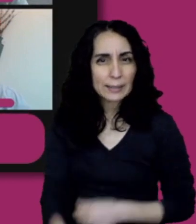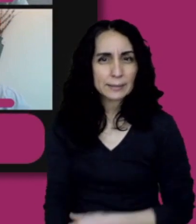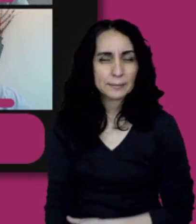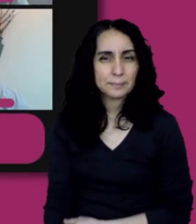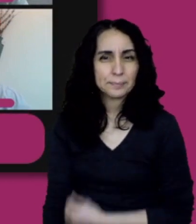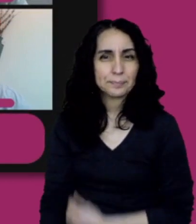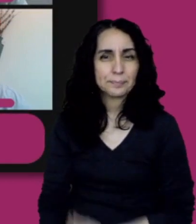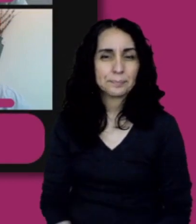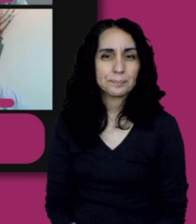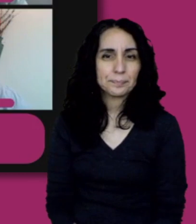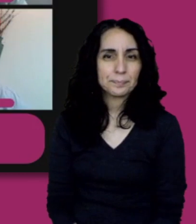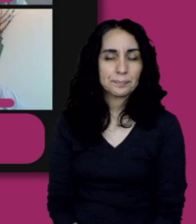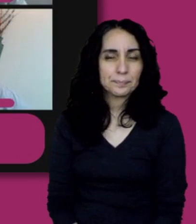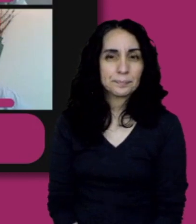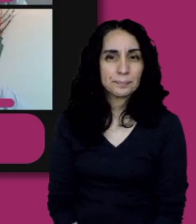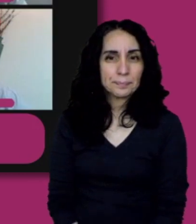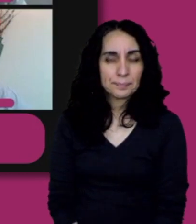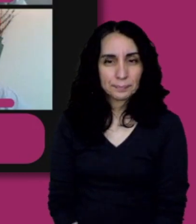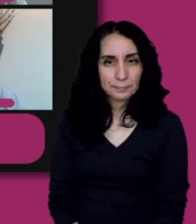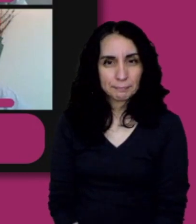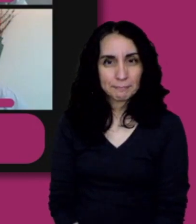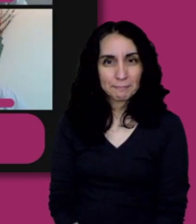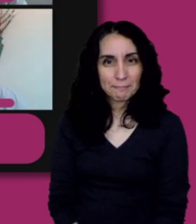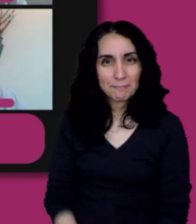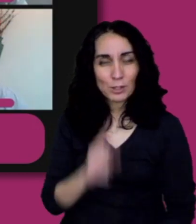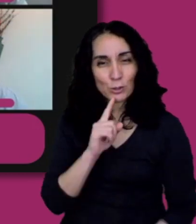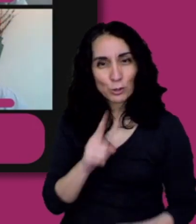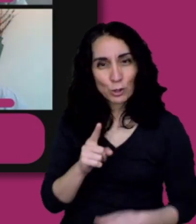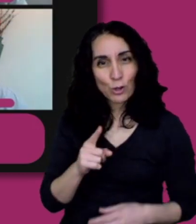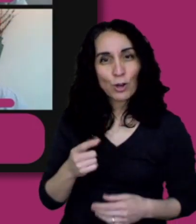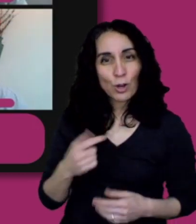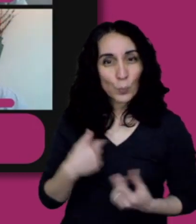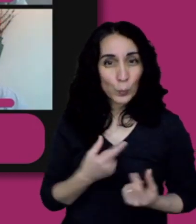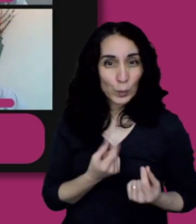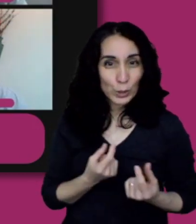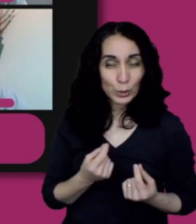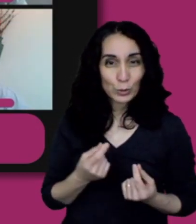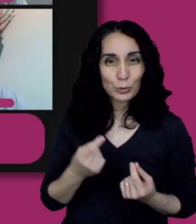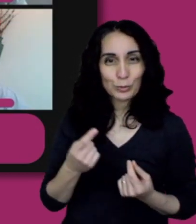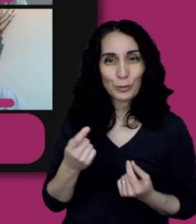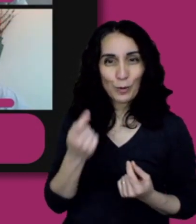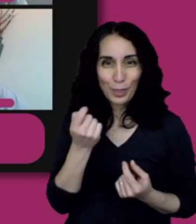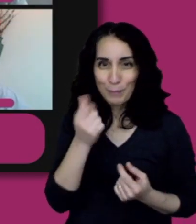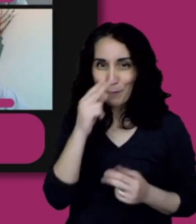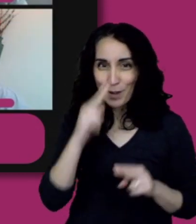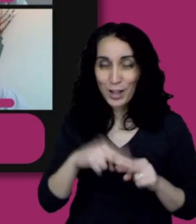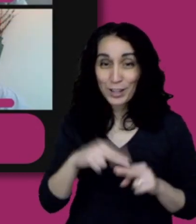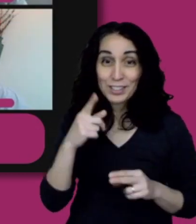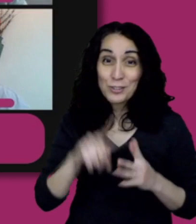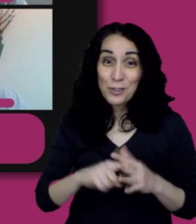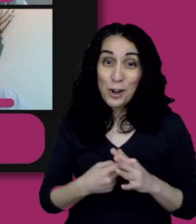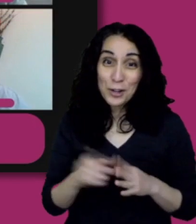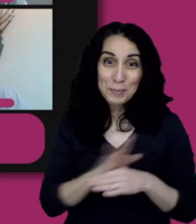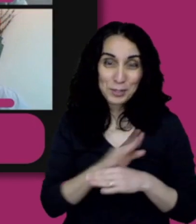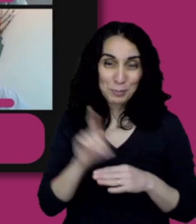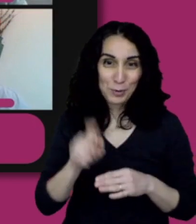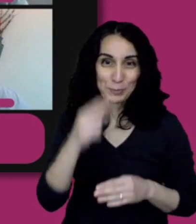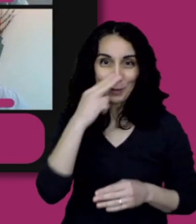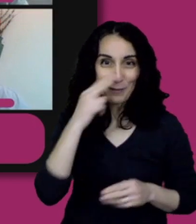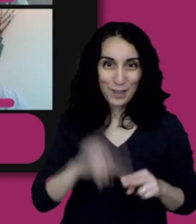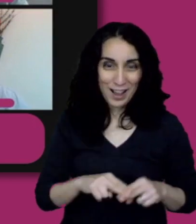to do next? Sure. Actually, something we did to keep it a little bit fun, because starting your own business is supposed to be fun, first